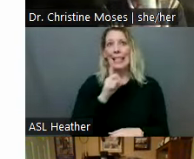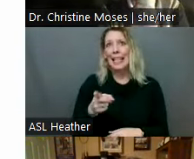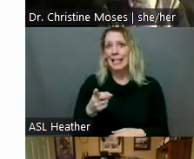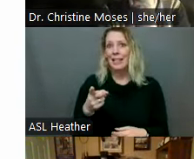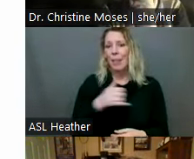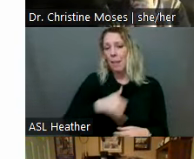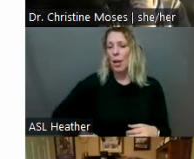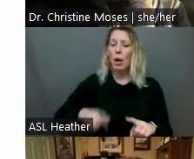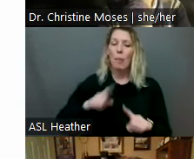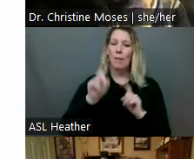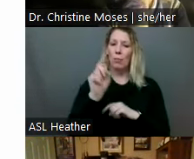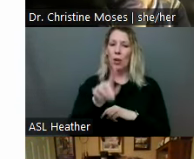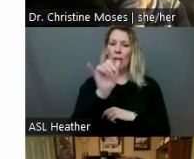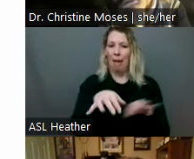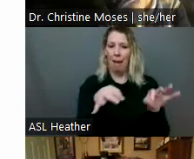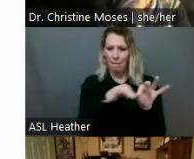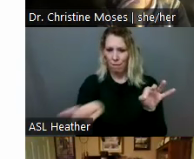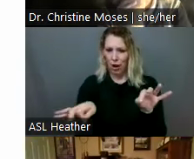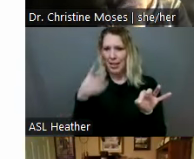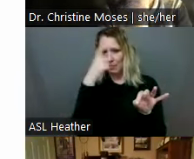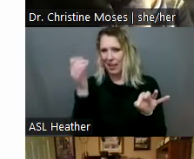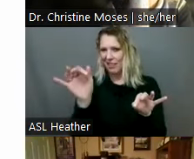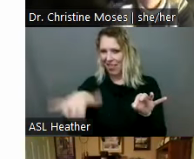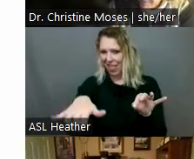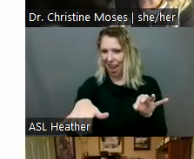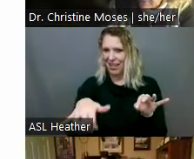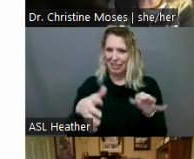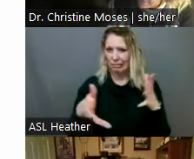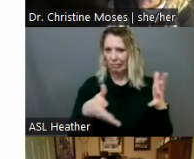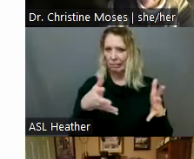about this particular phrase as a result of that. If there was